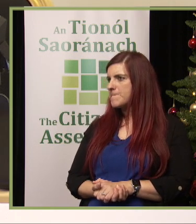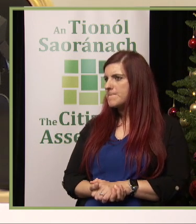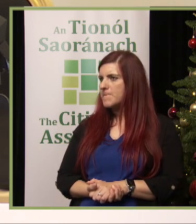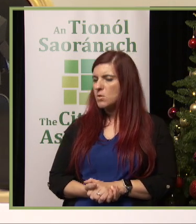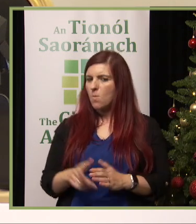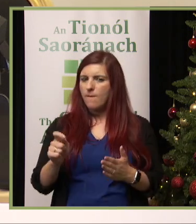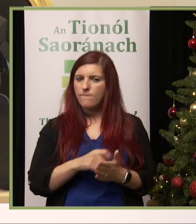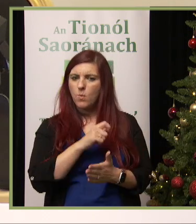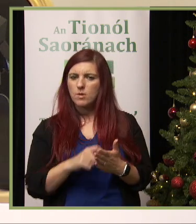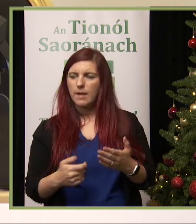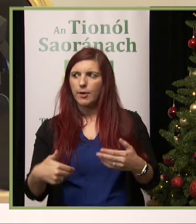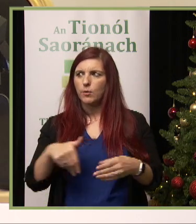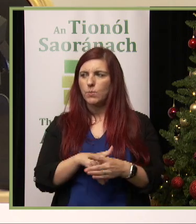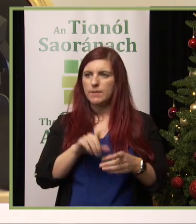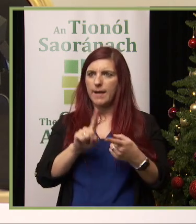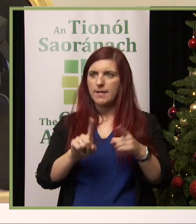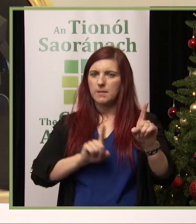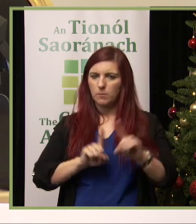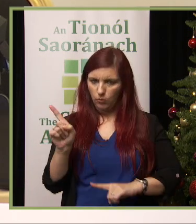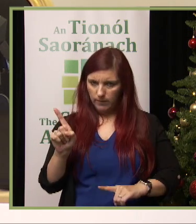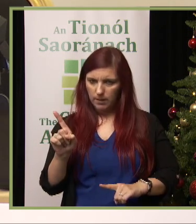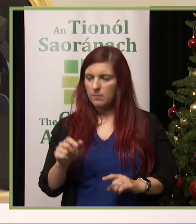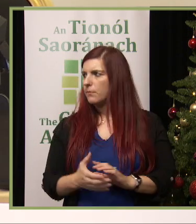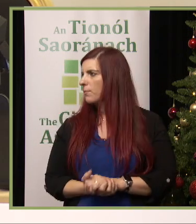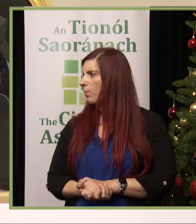including and improving.